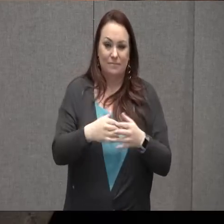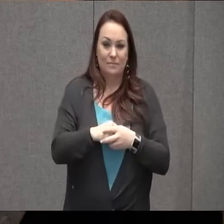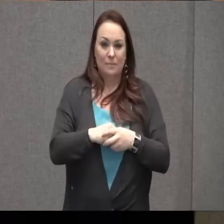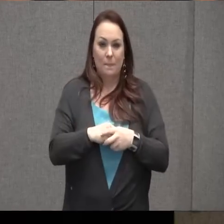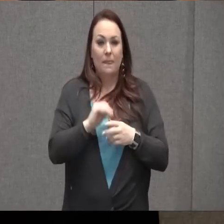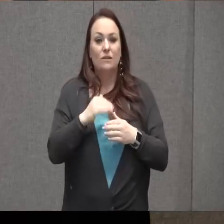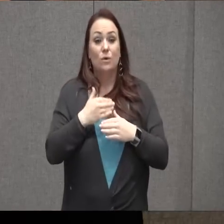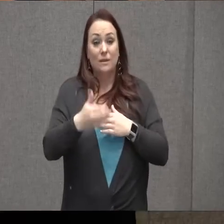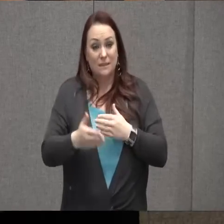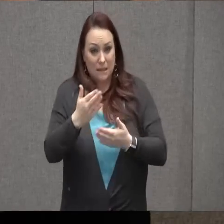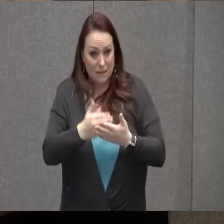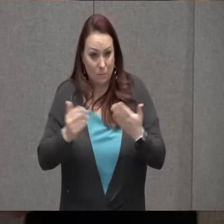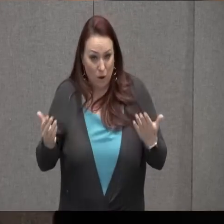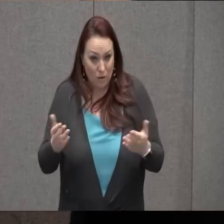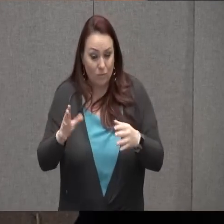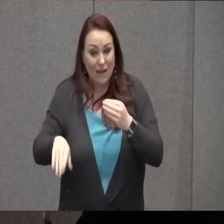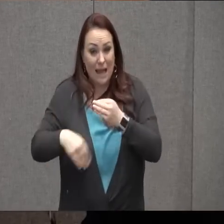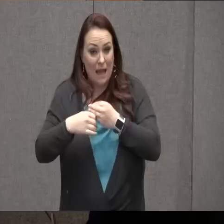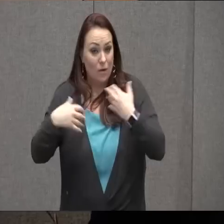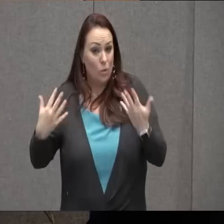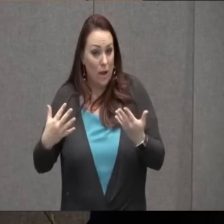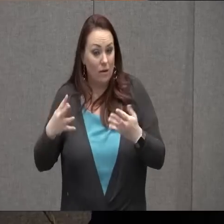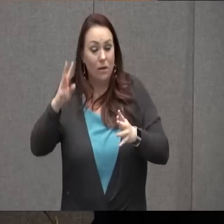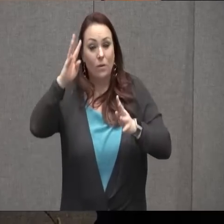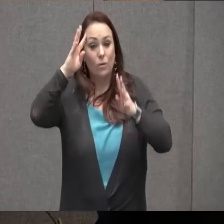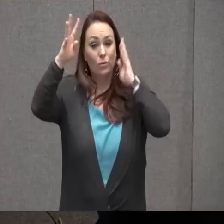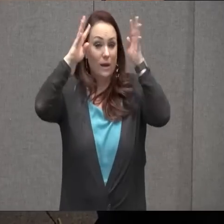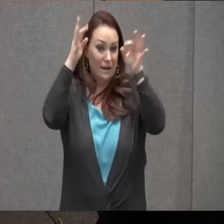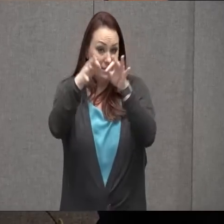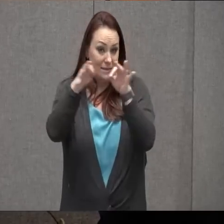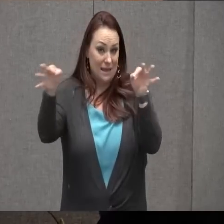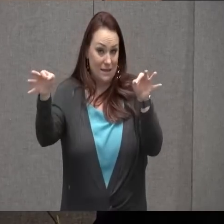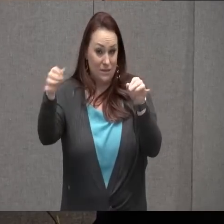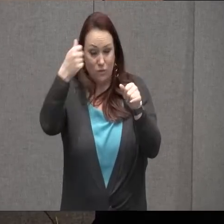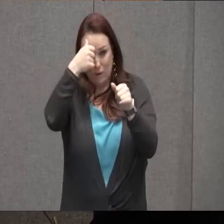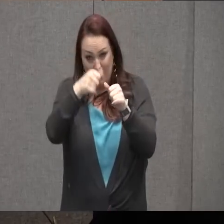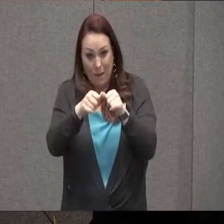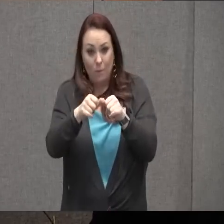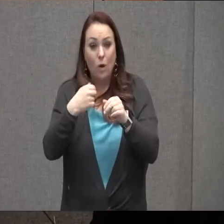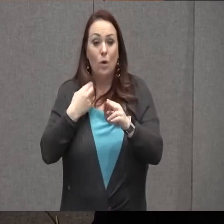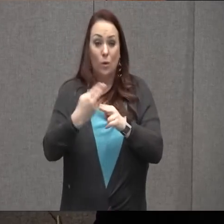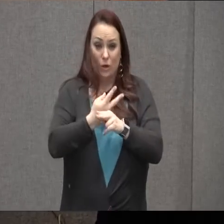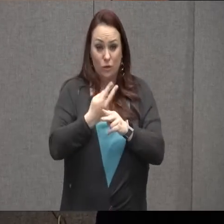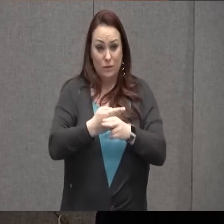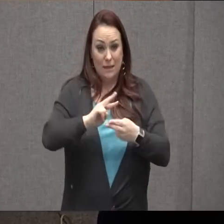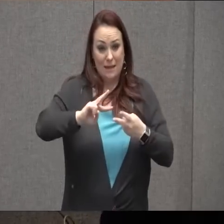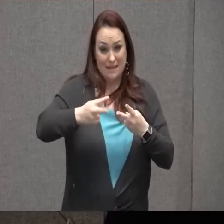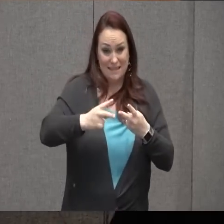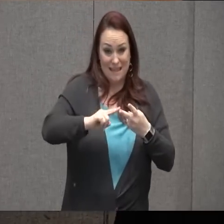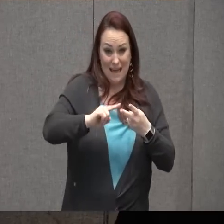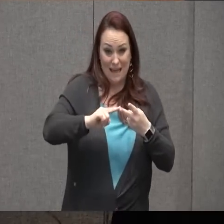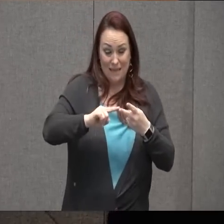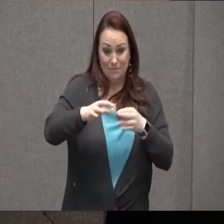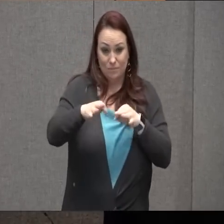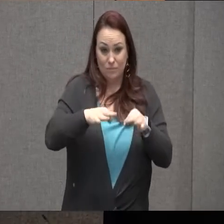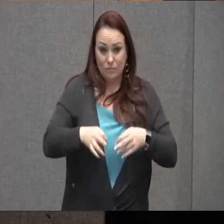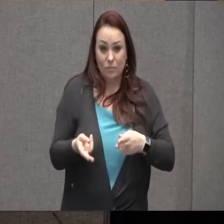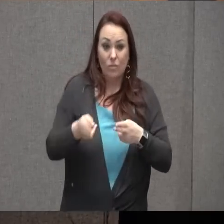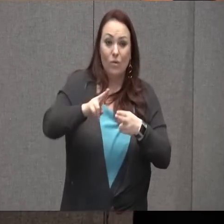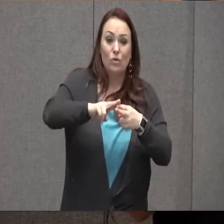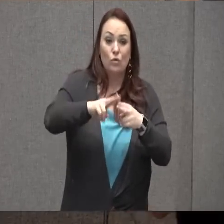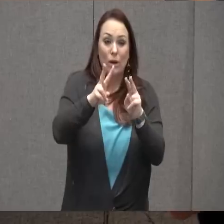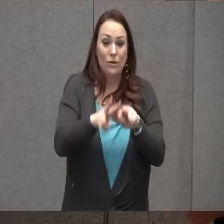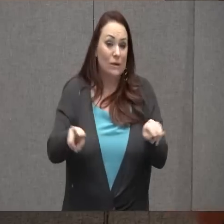sentence, exactly. Now remember, we're using this definition to increase in value. Can you make up a